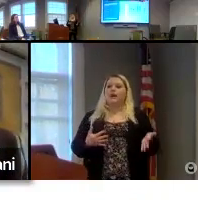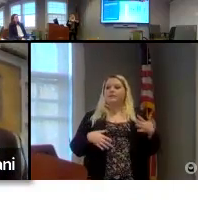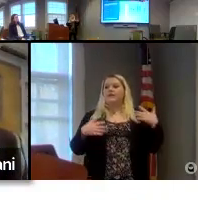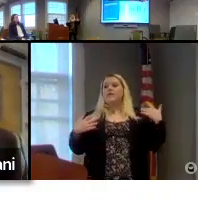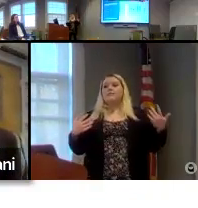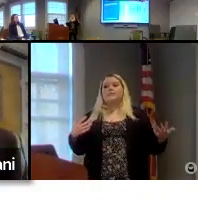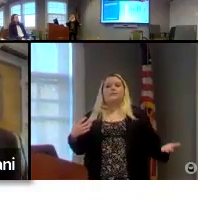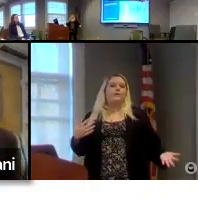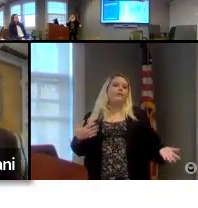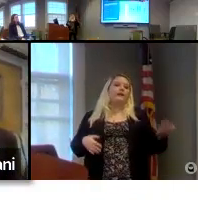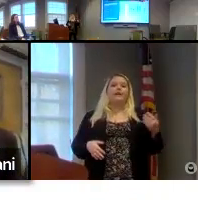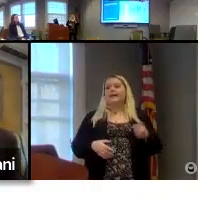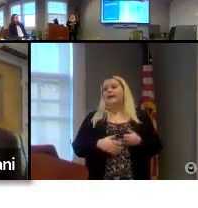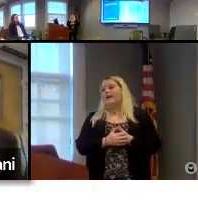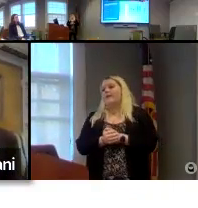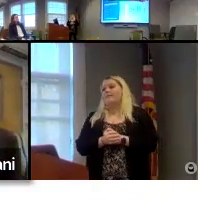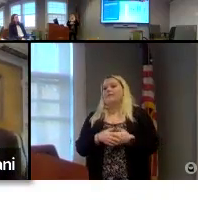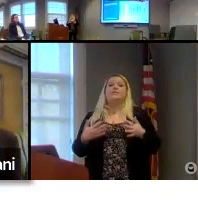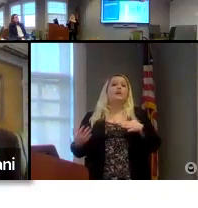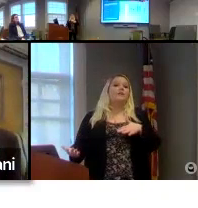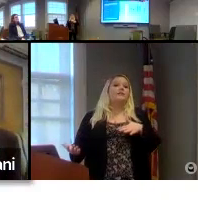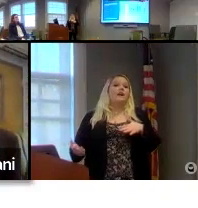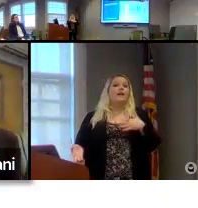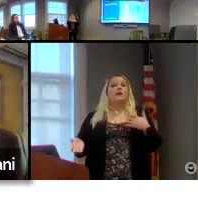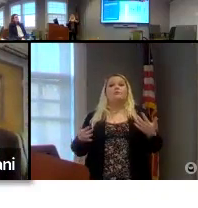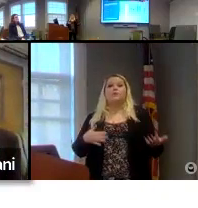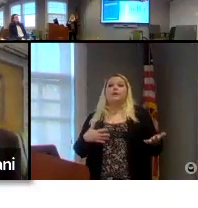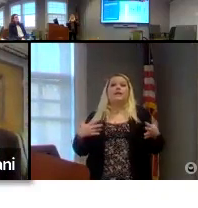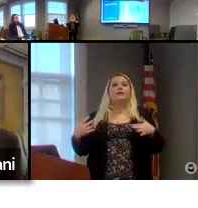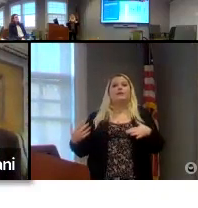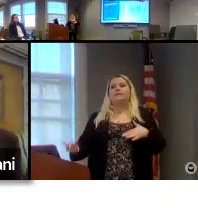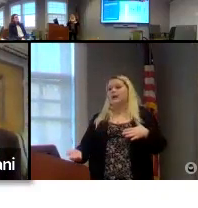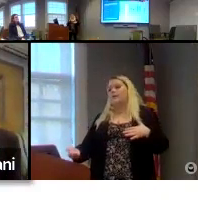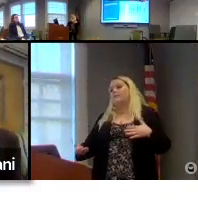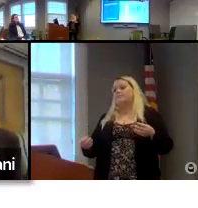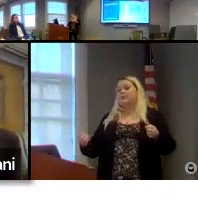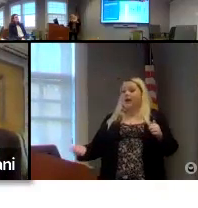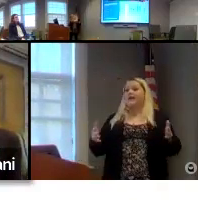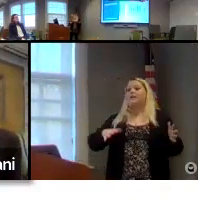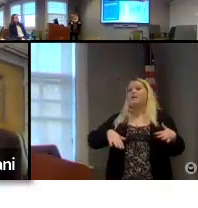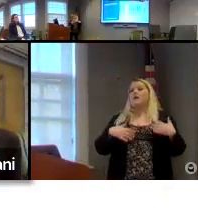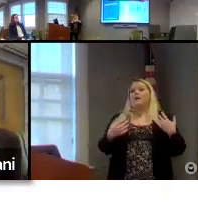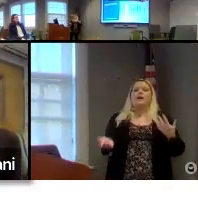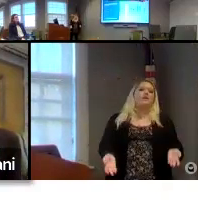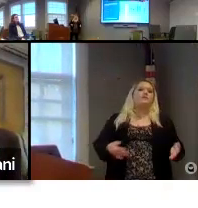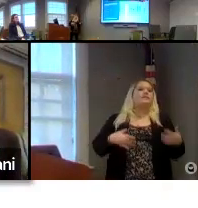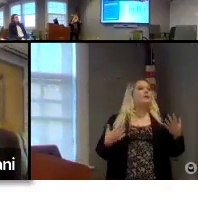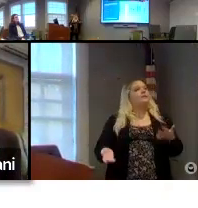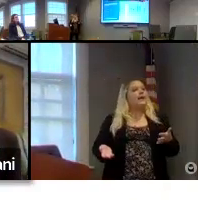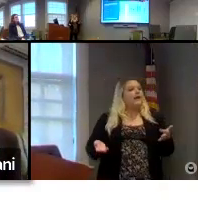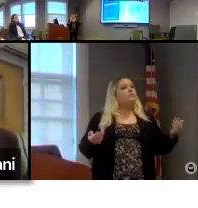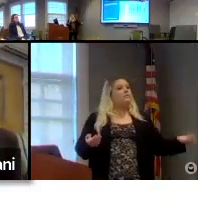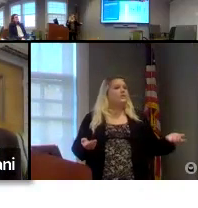if it was a mosque, if it was a funerary, if it was an other site, a ruin, a shrine,